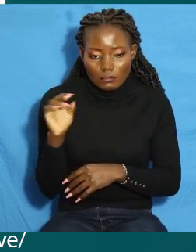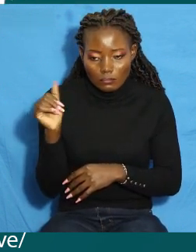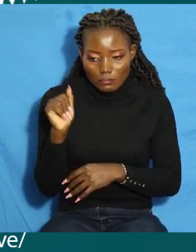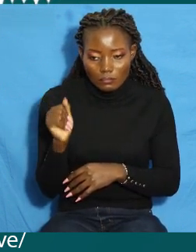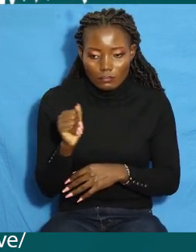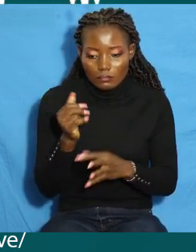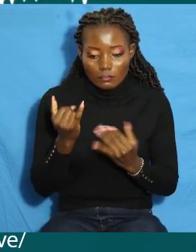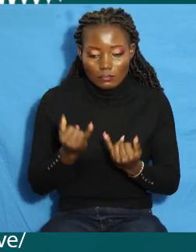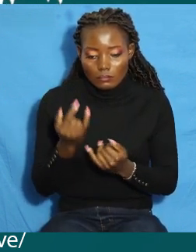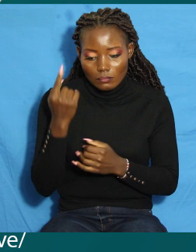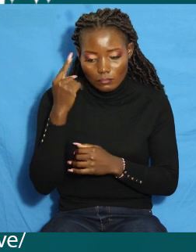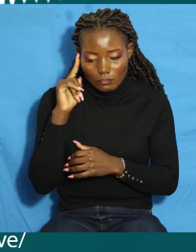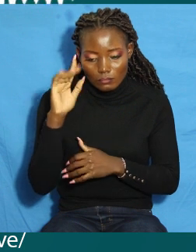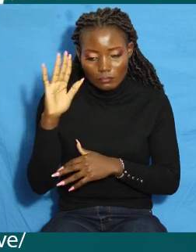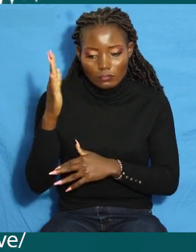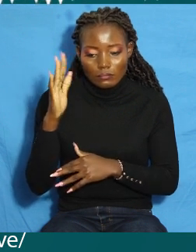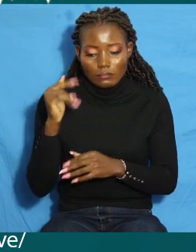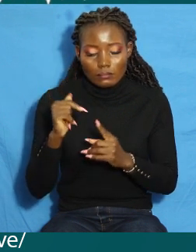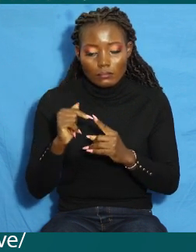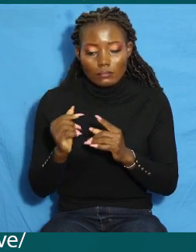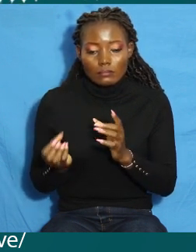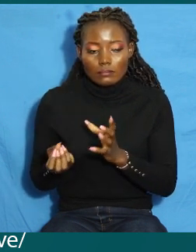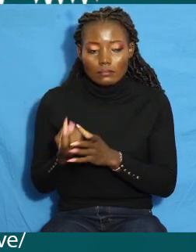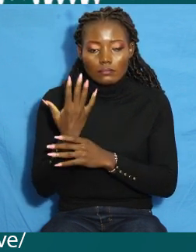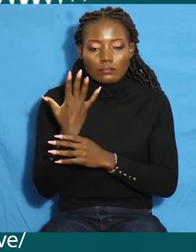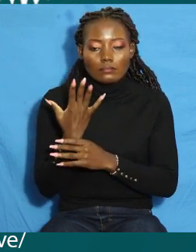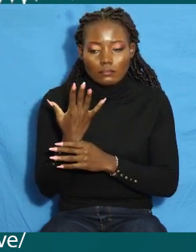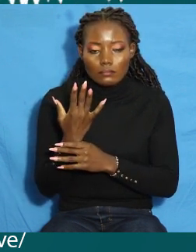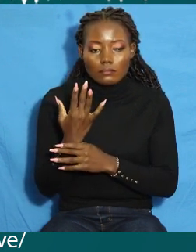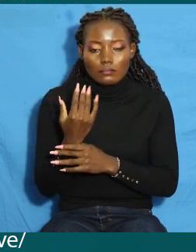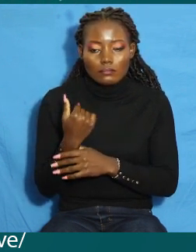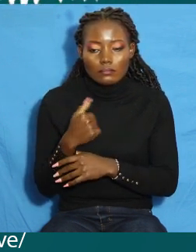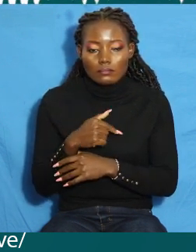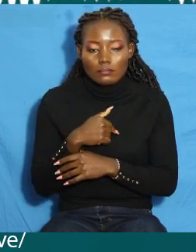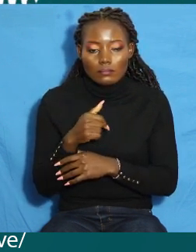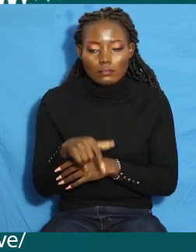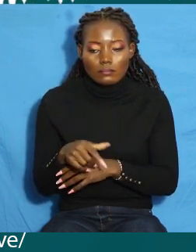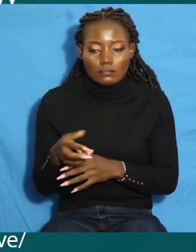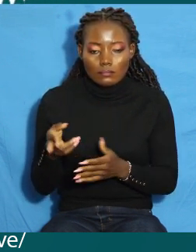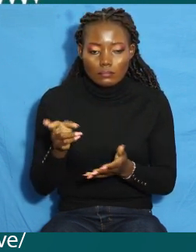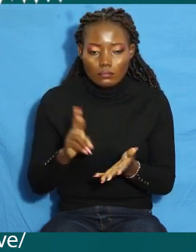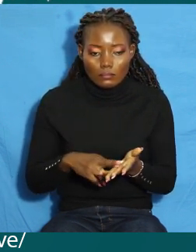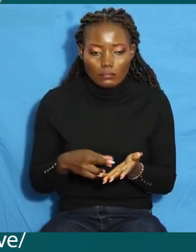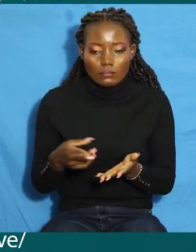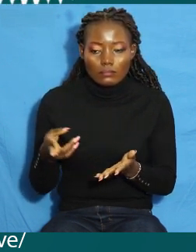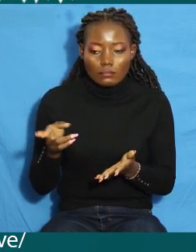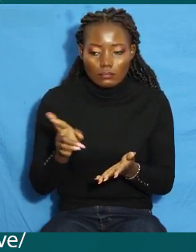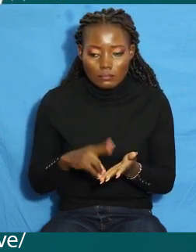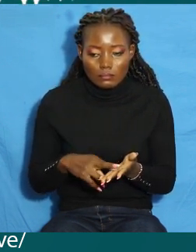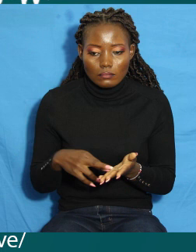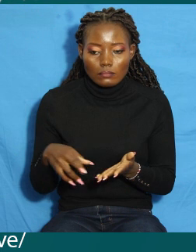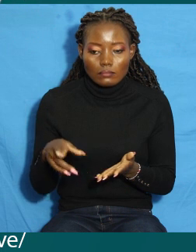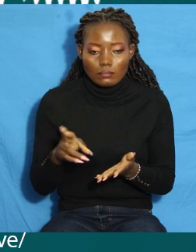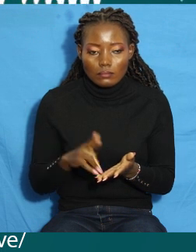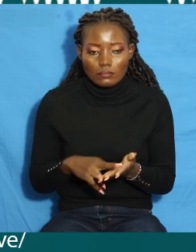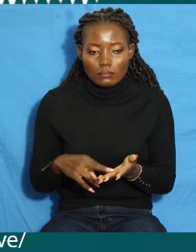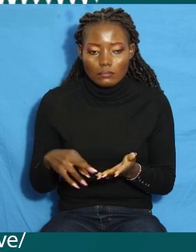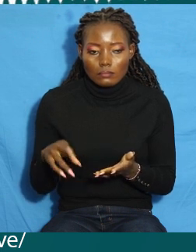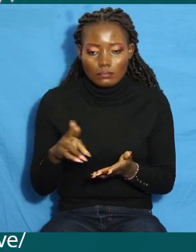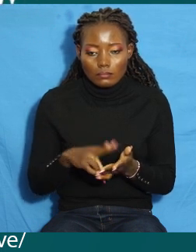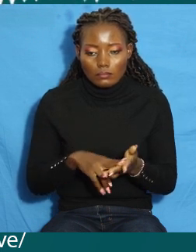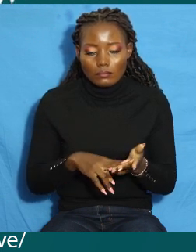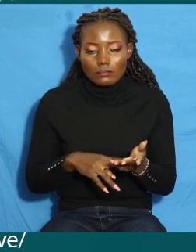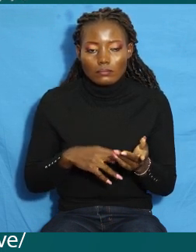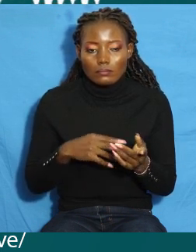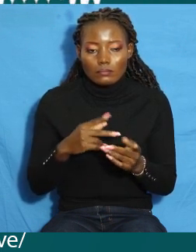So for a tree to grow, we need to repeatedly and consistently maintain it,